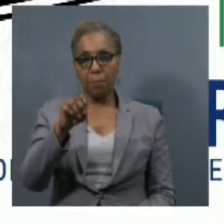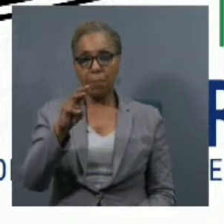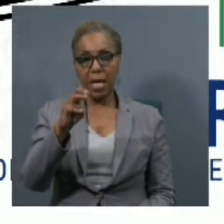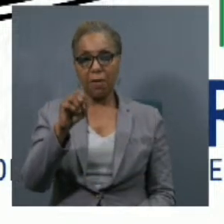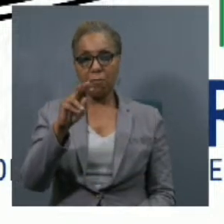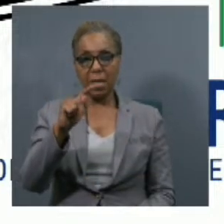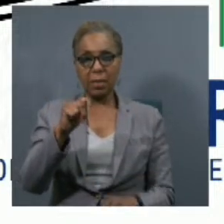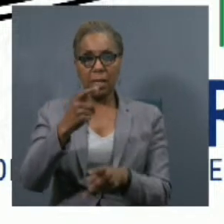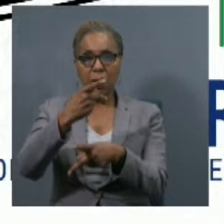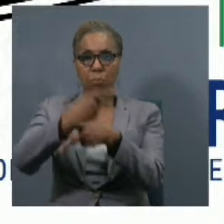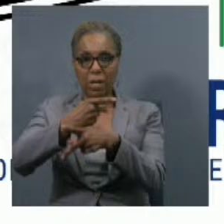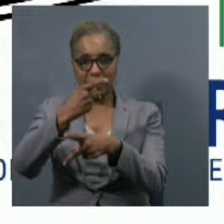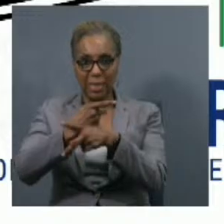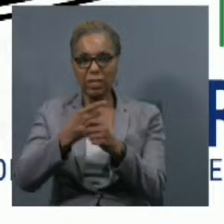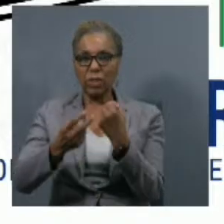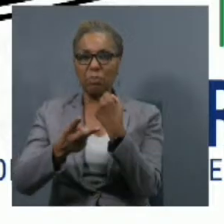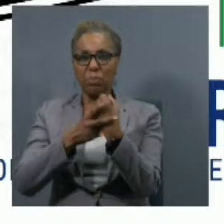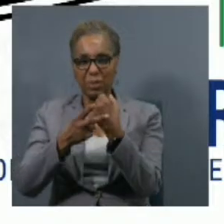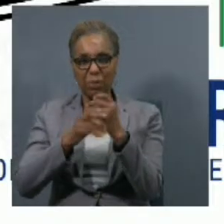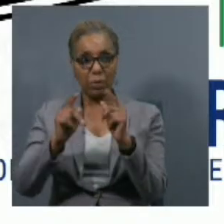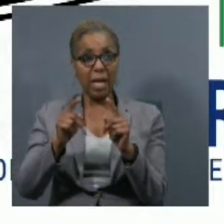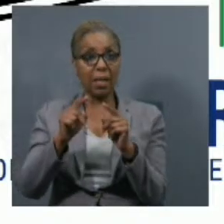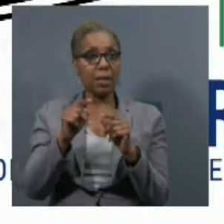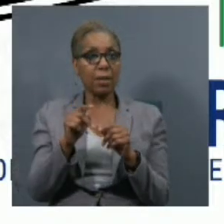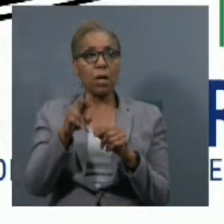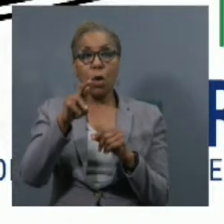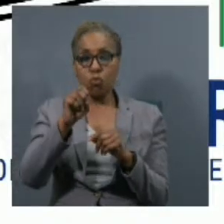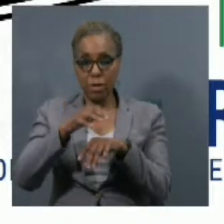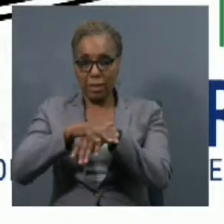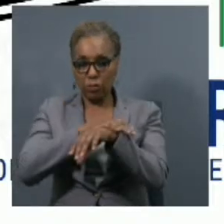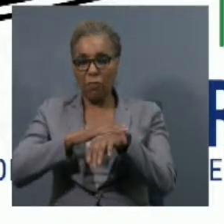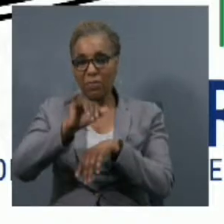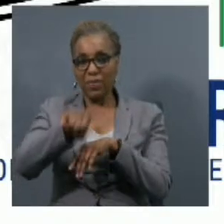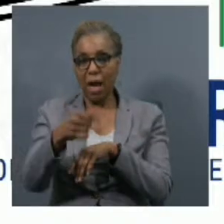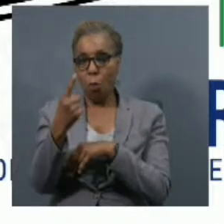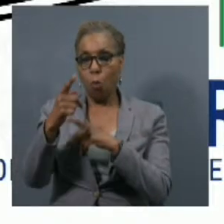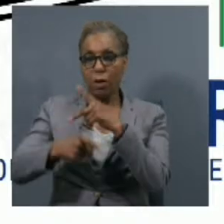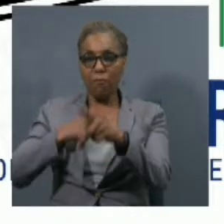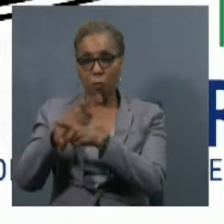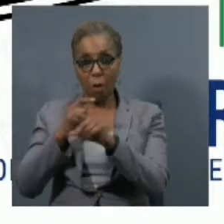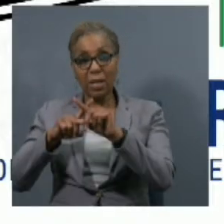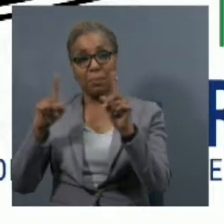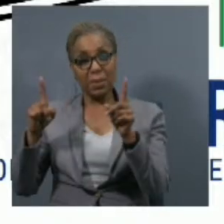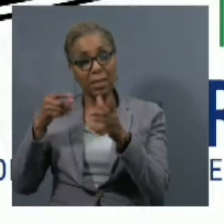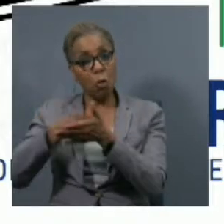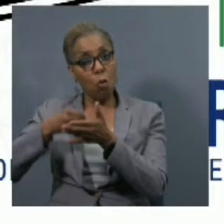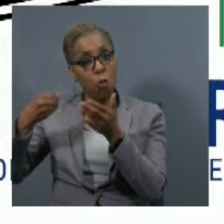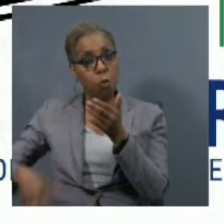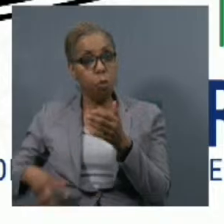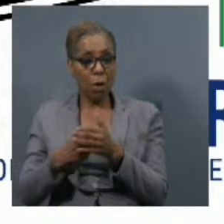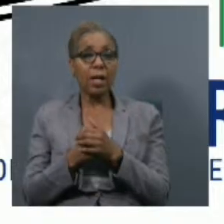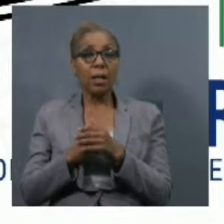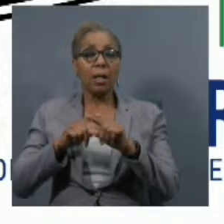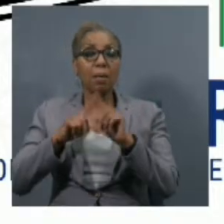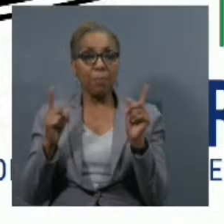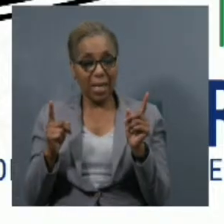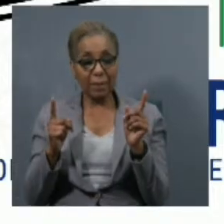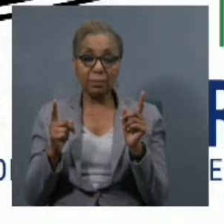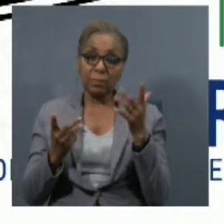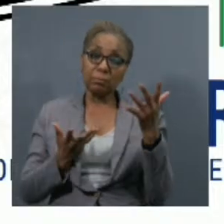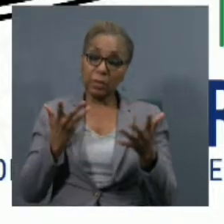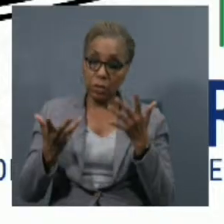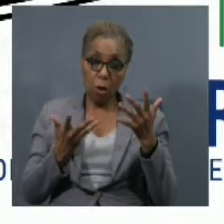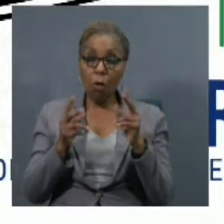is one form of pavement preservation. Resurfacing is a little bit more costlier. However, it